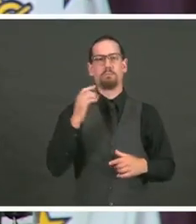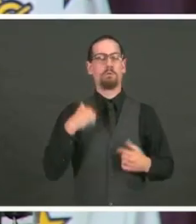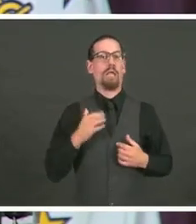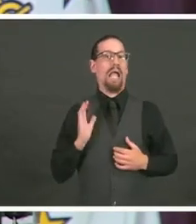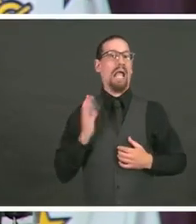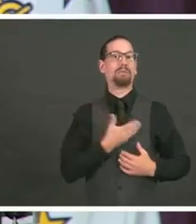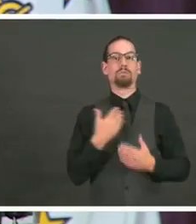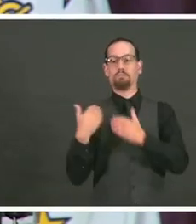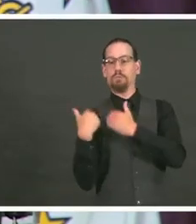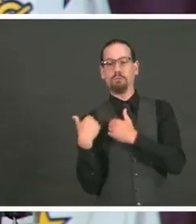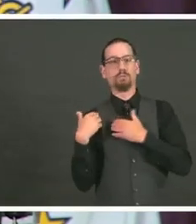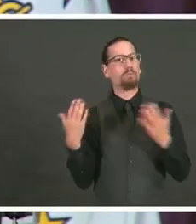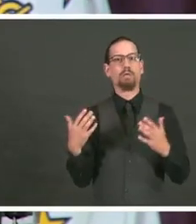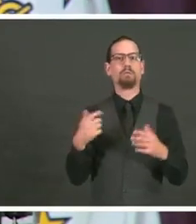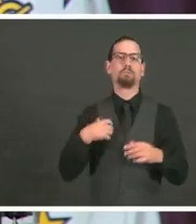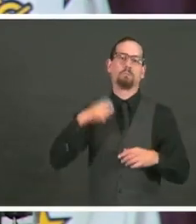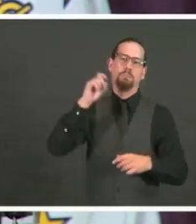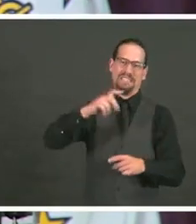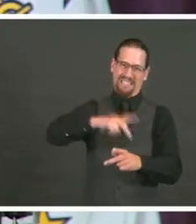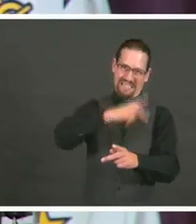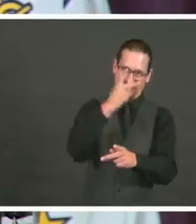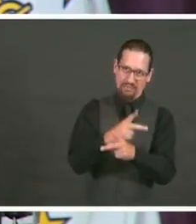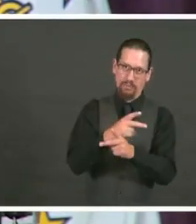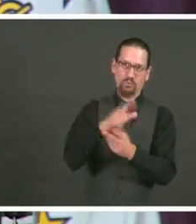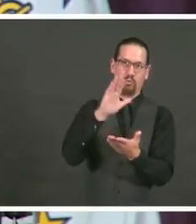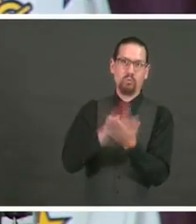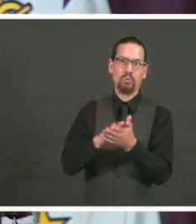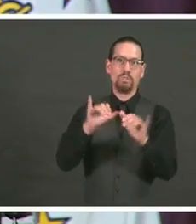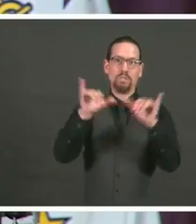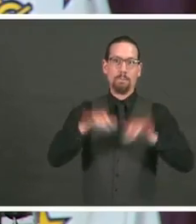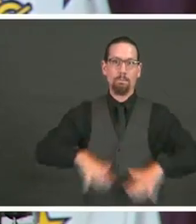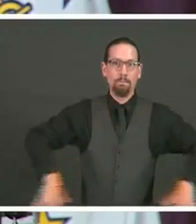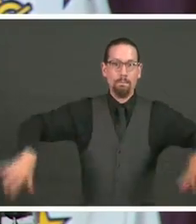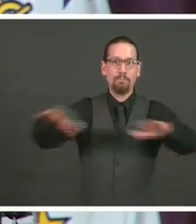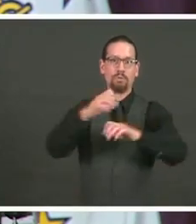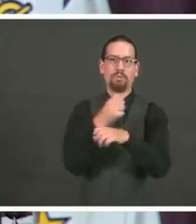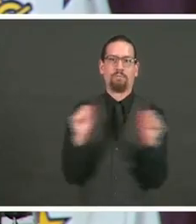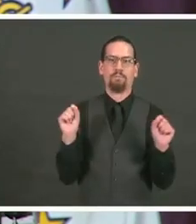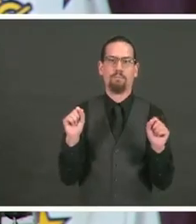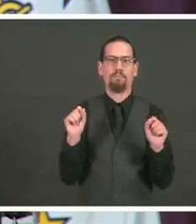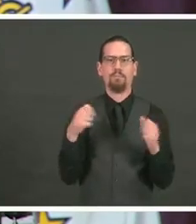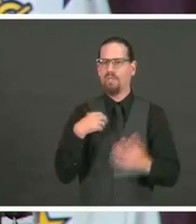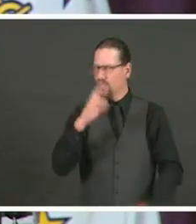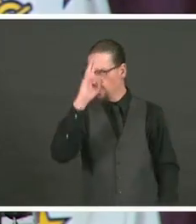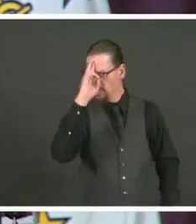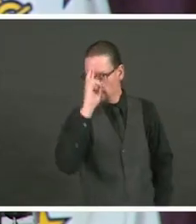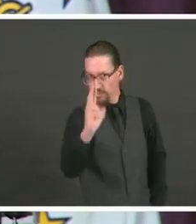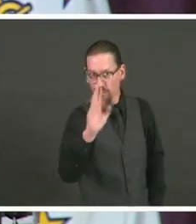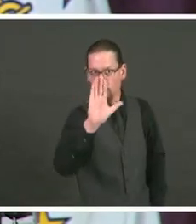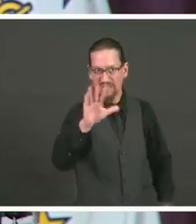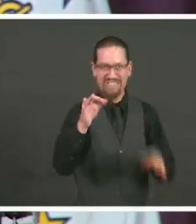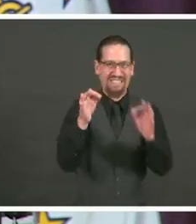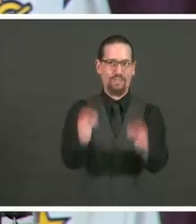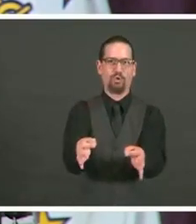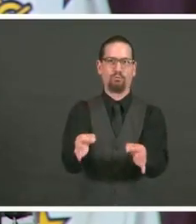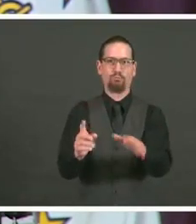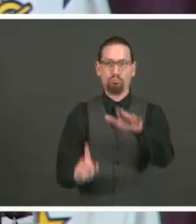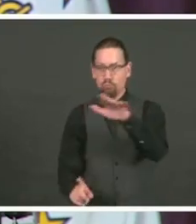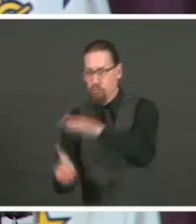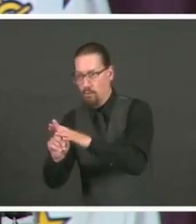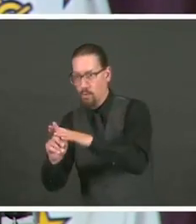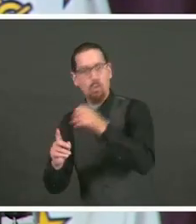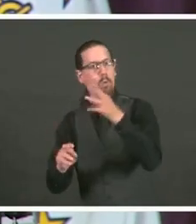doesn't feel comfortable to go in person right away, every school will have distance learning options, and you will not be forced to